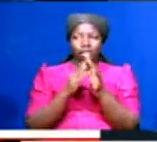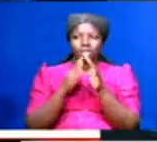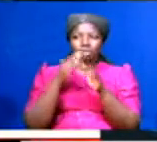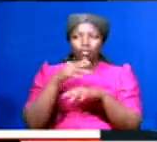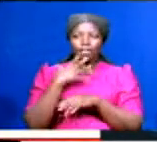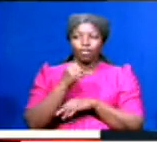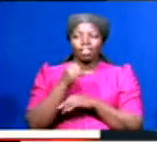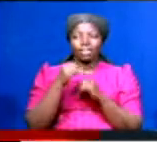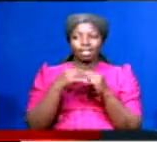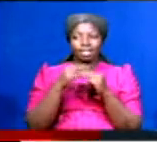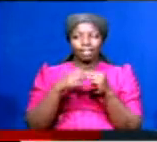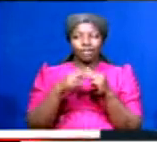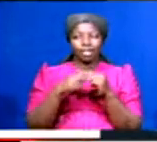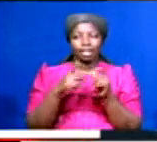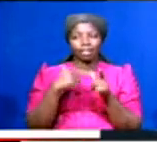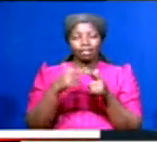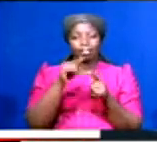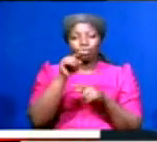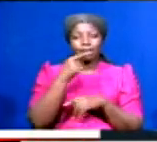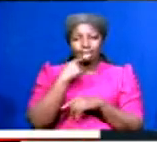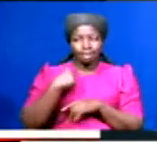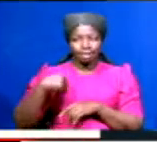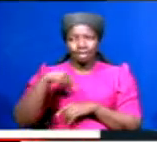587, you are essentially telling us